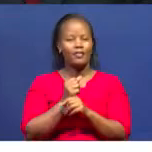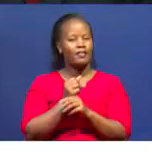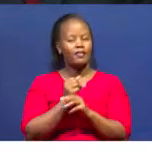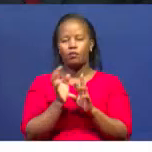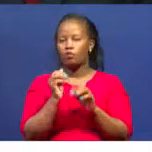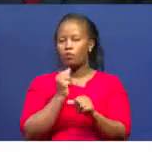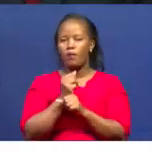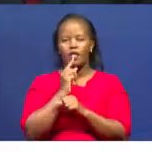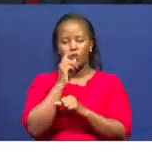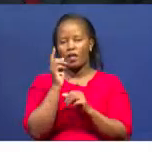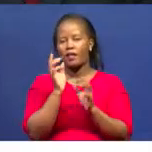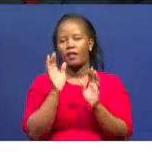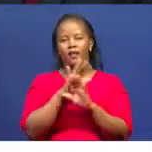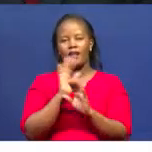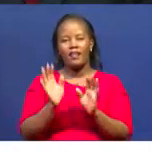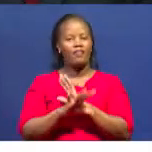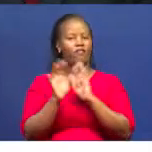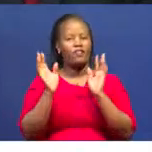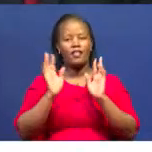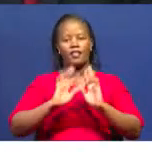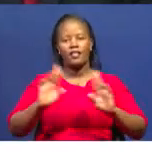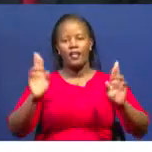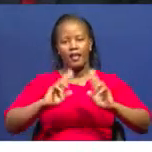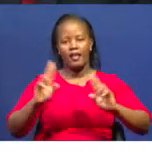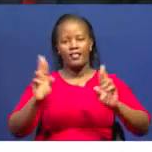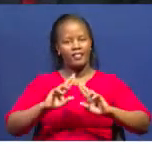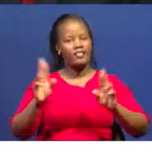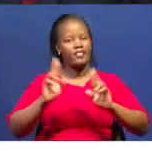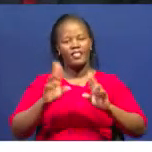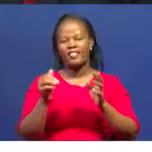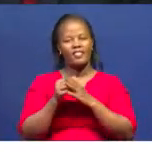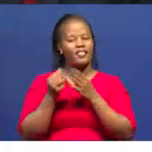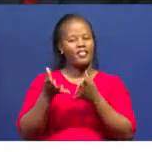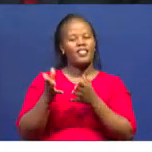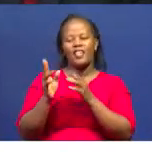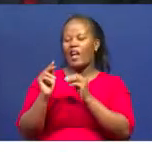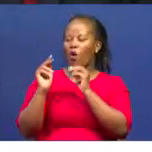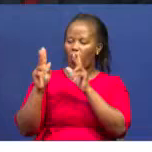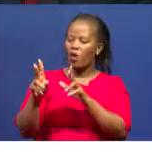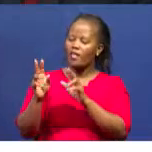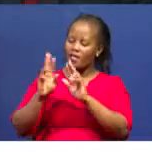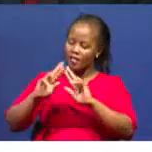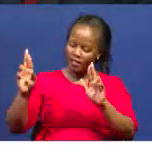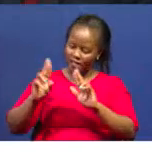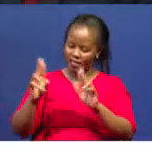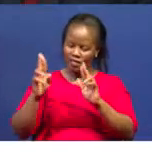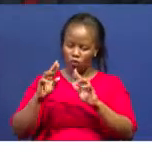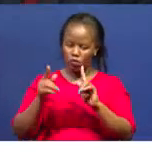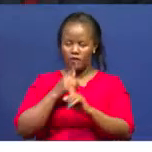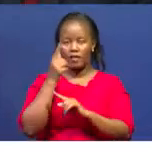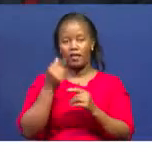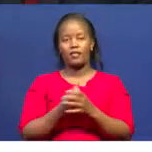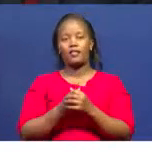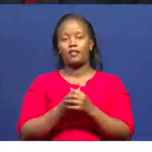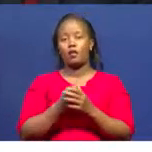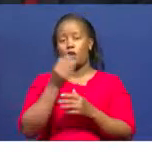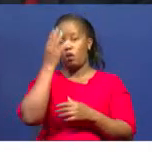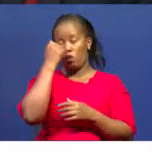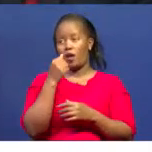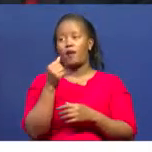it's in excellent shape, and I think it's okay. It's now very ready to play, because in